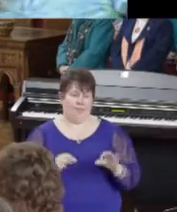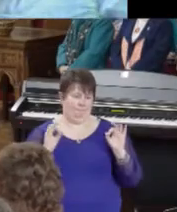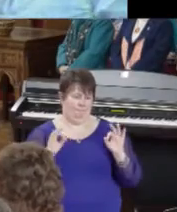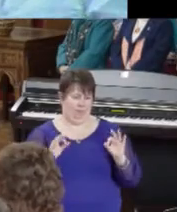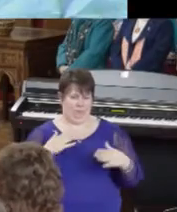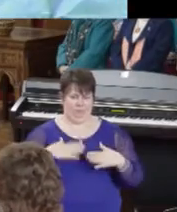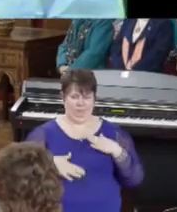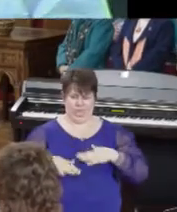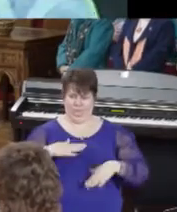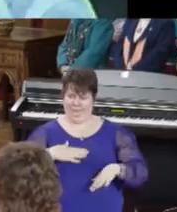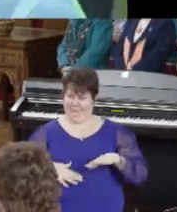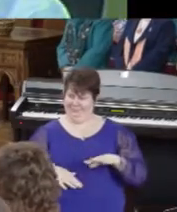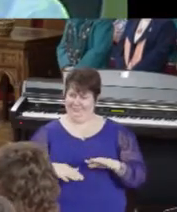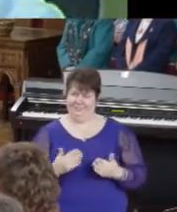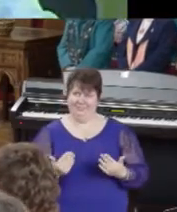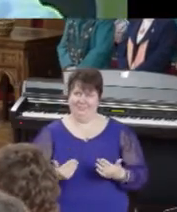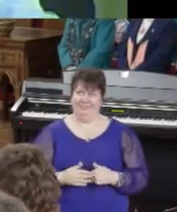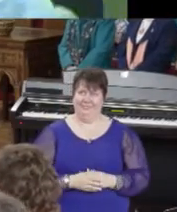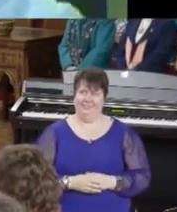Perfectly well behaved, eh? That's the way.